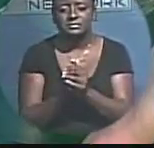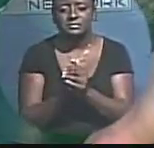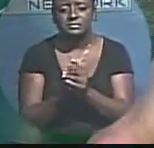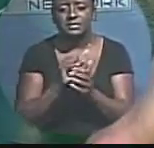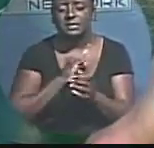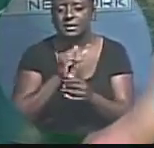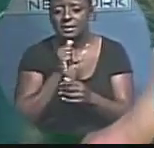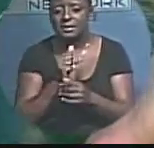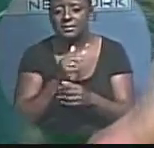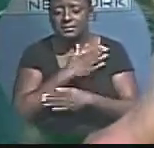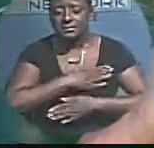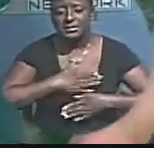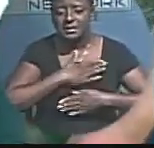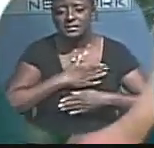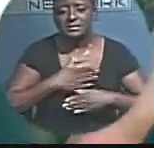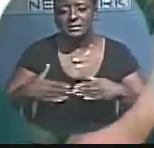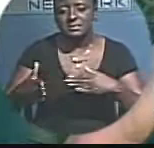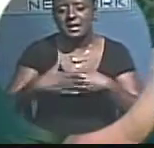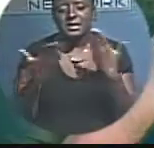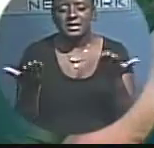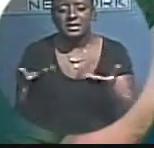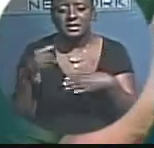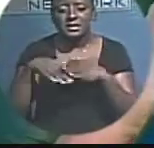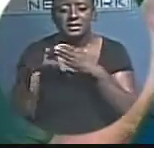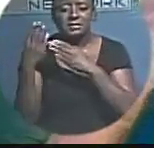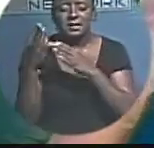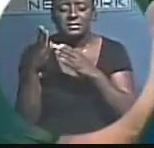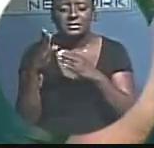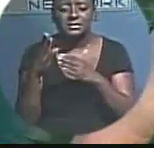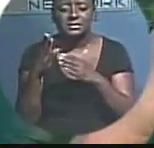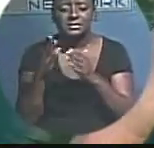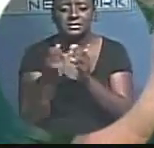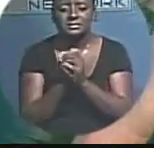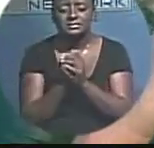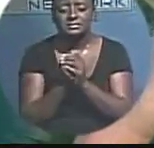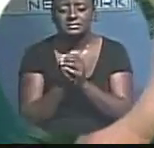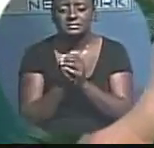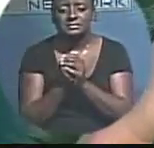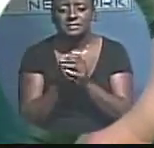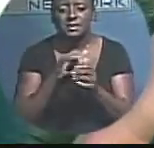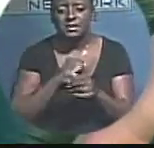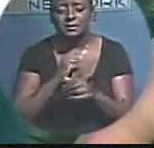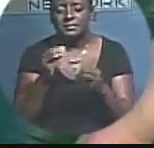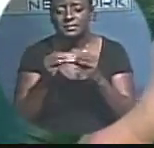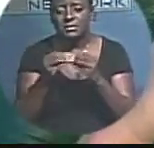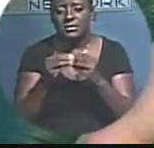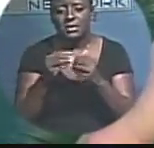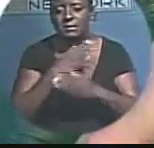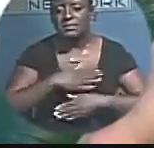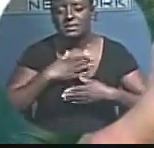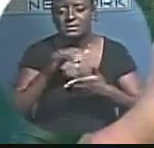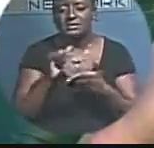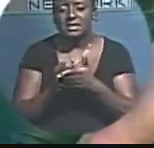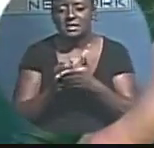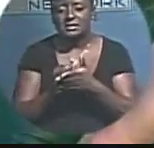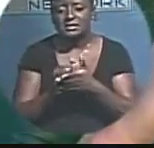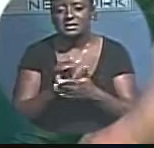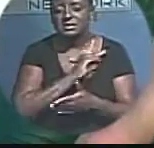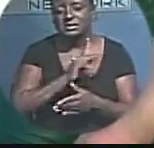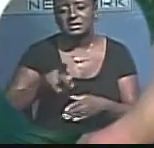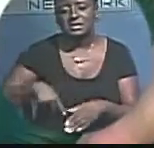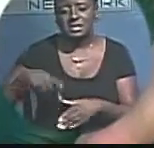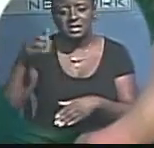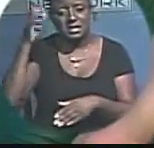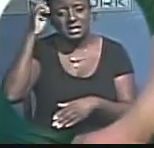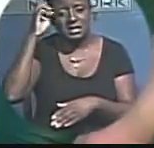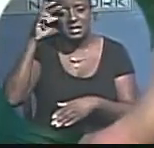be back here in Bahamas. And I'm even more pleased that the good King Eric, my brother for